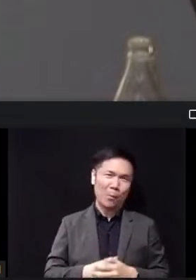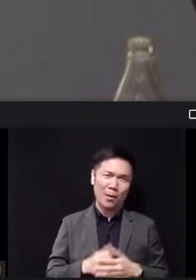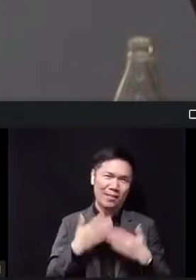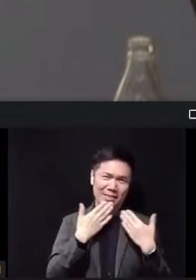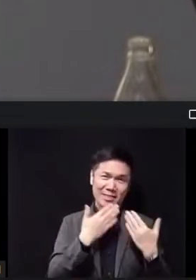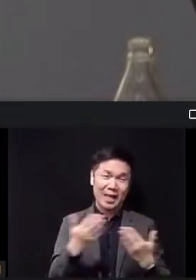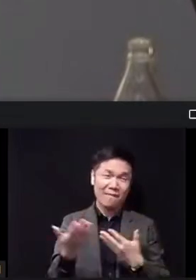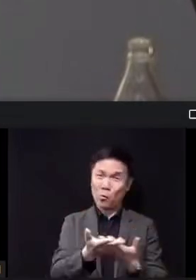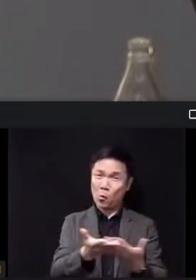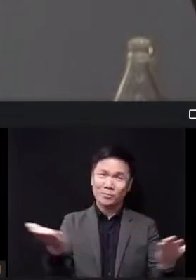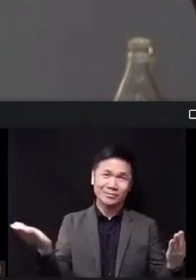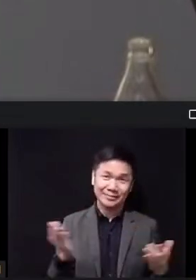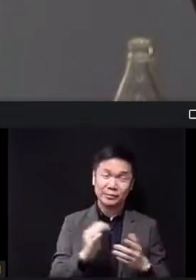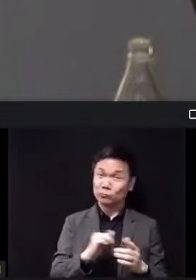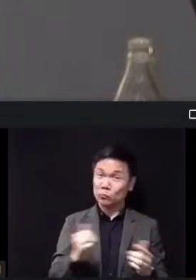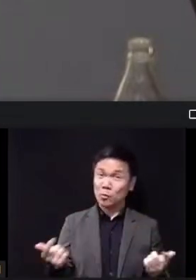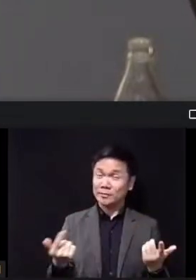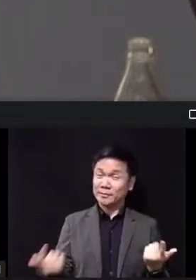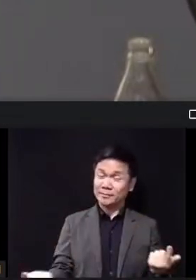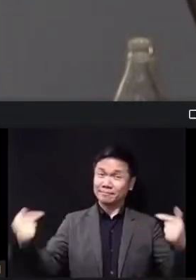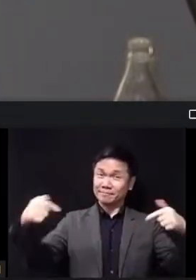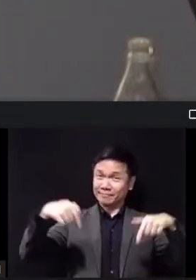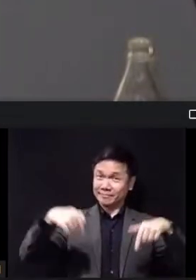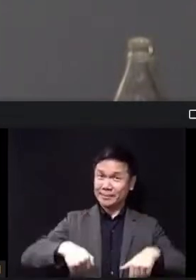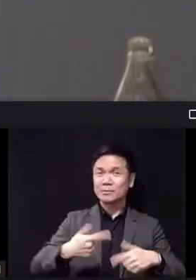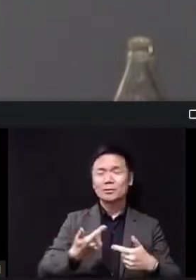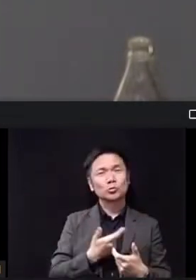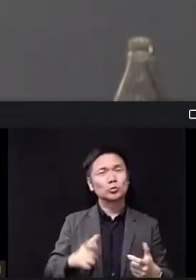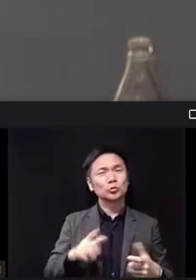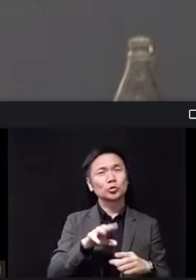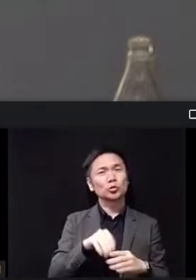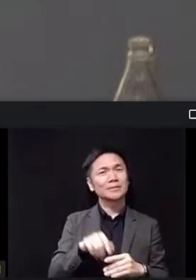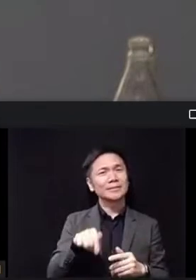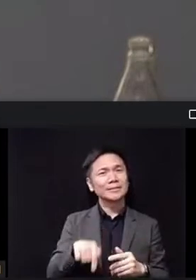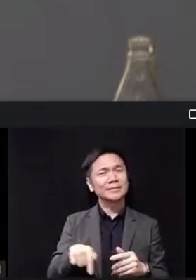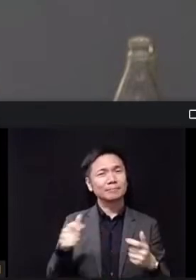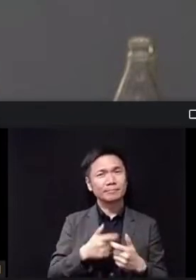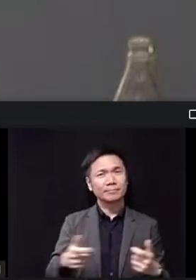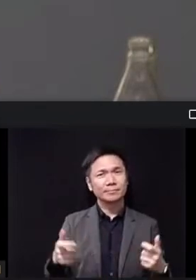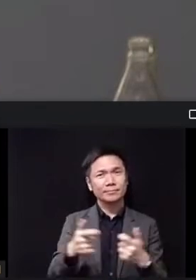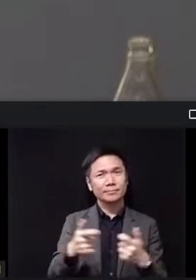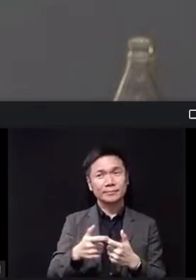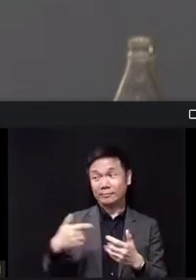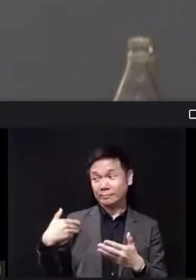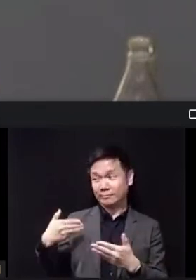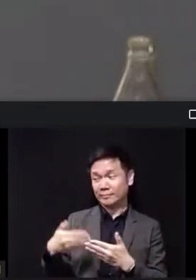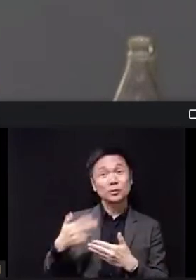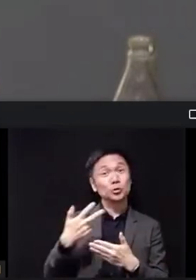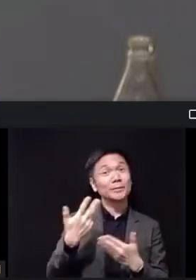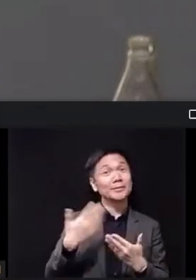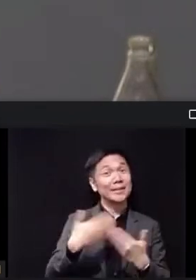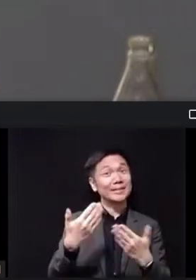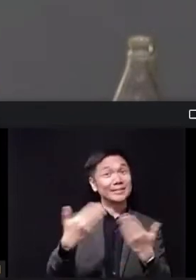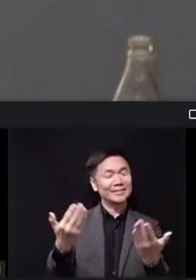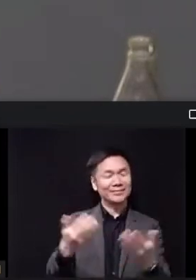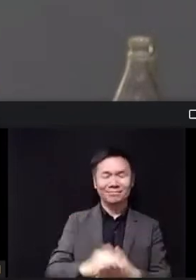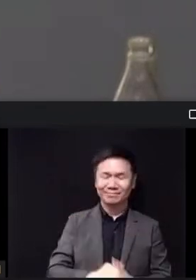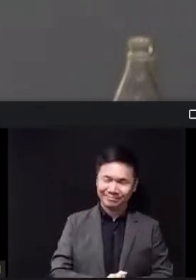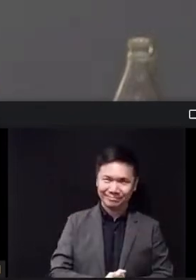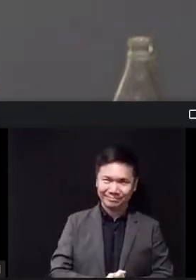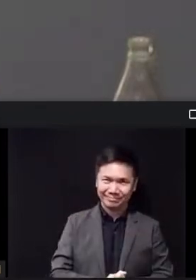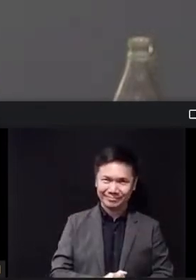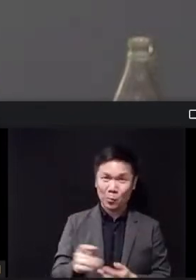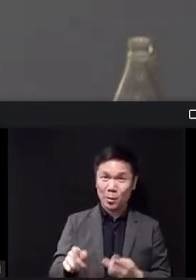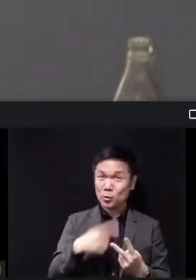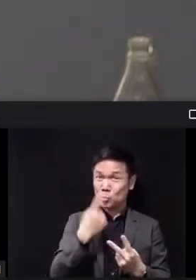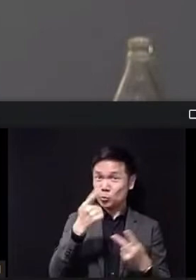thank each of you for taking part in this important conference. In the past 3 days, we have been guided by